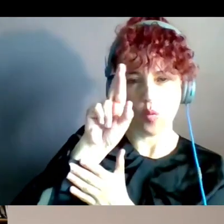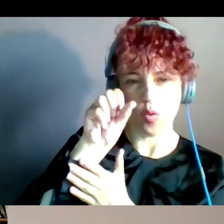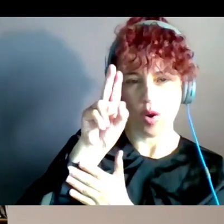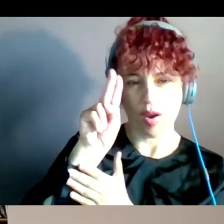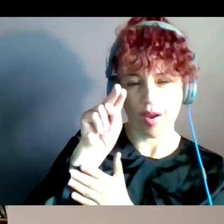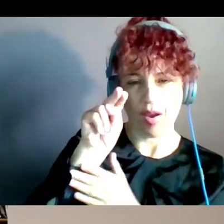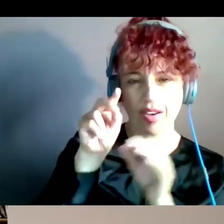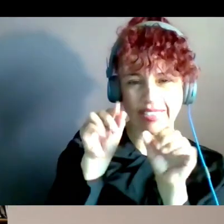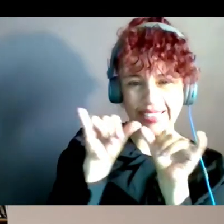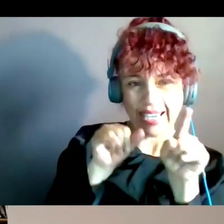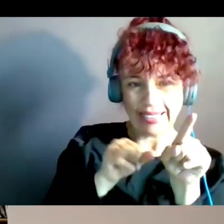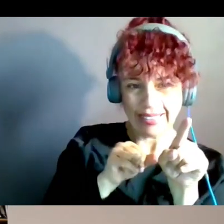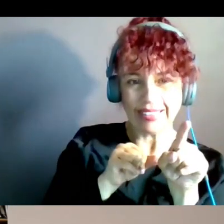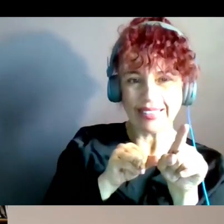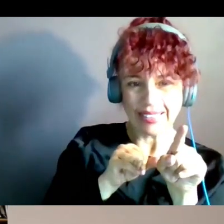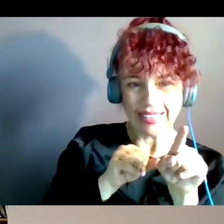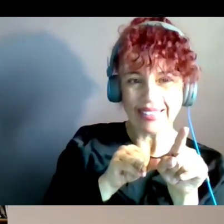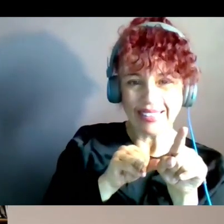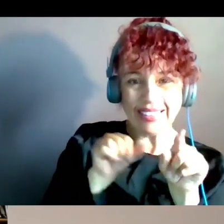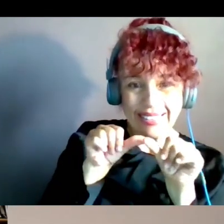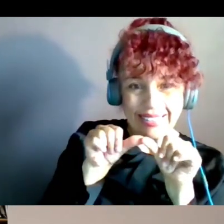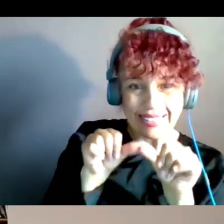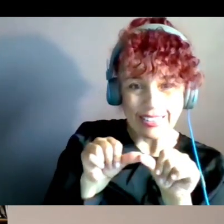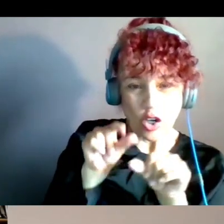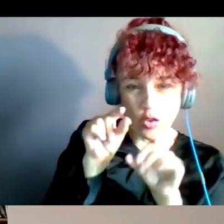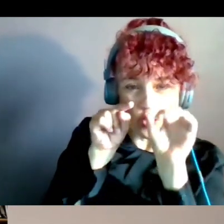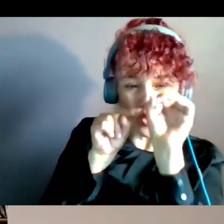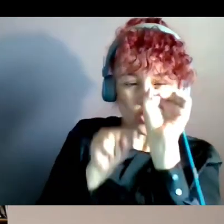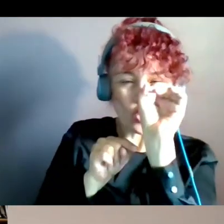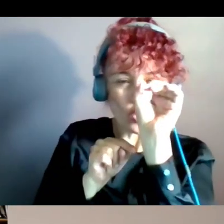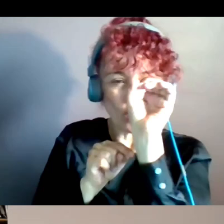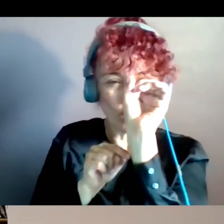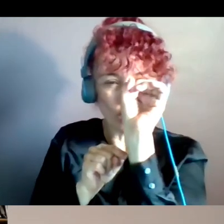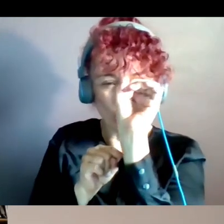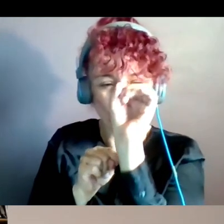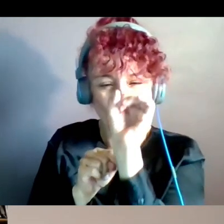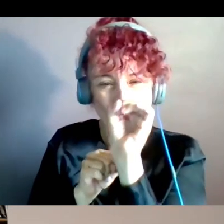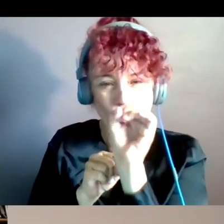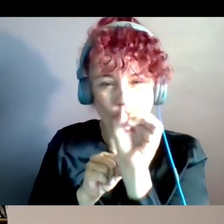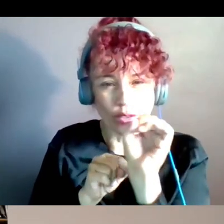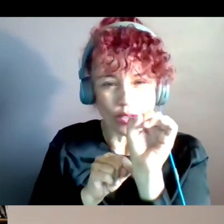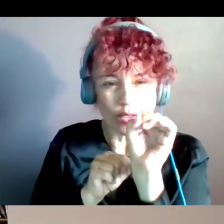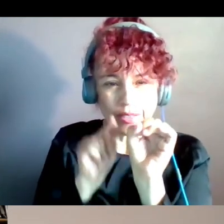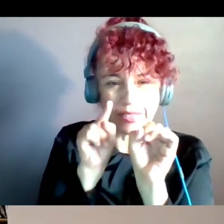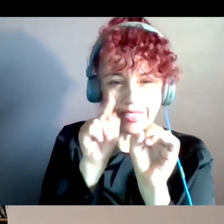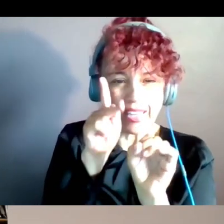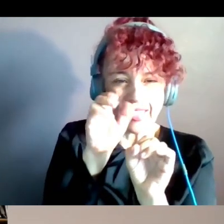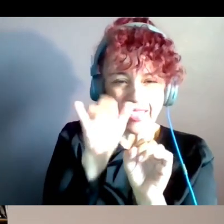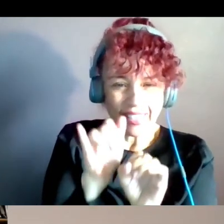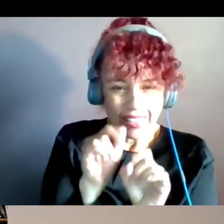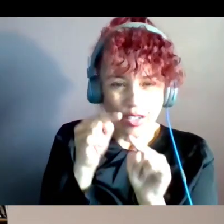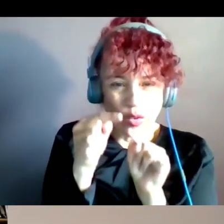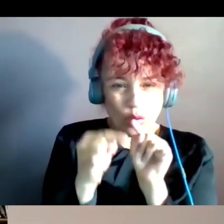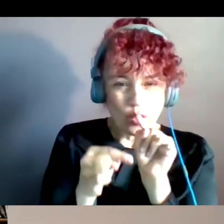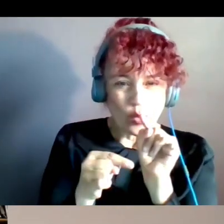Mhm. tungsten circles. Uh, And these teeth could go through